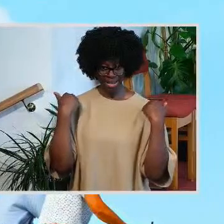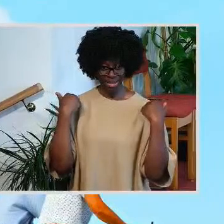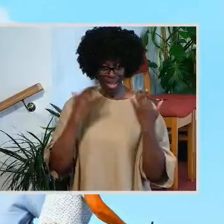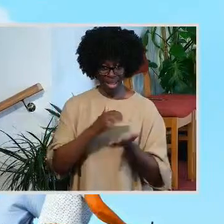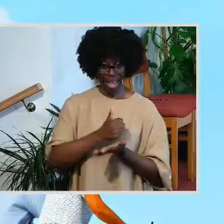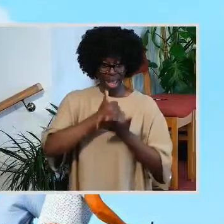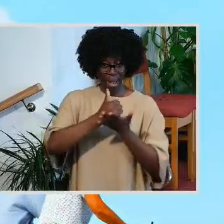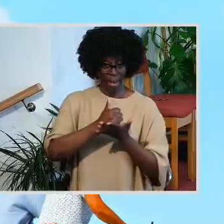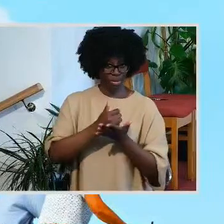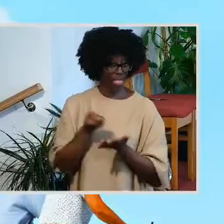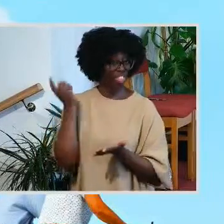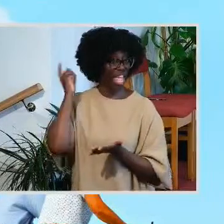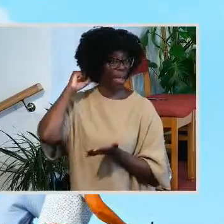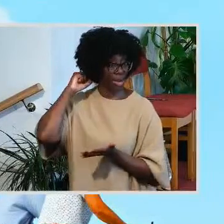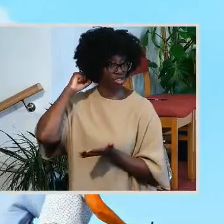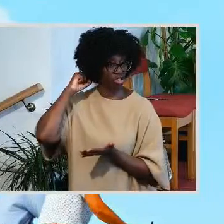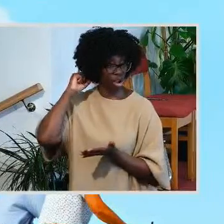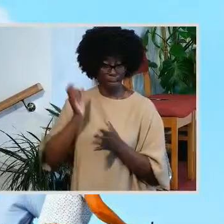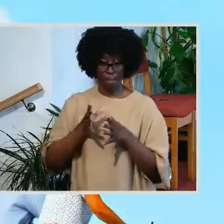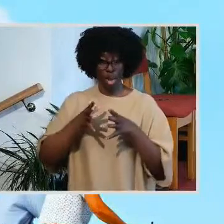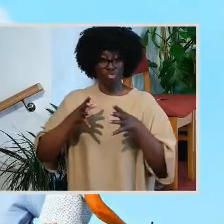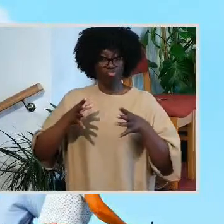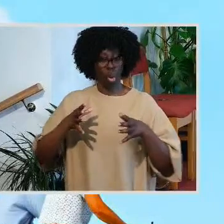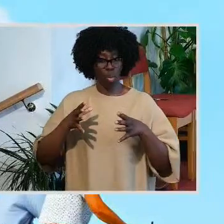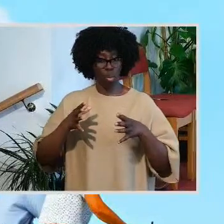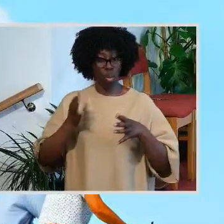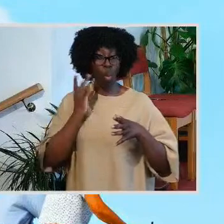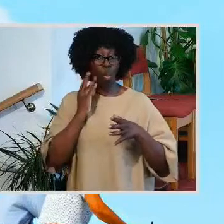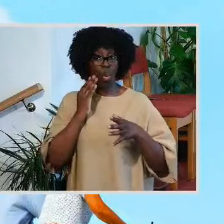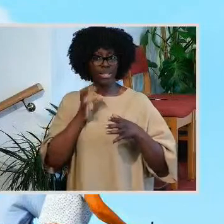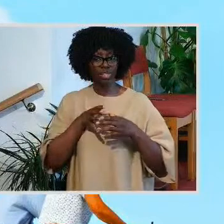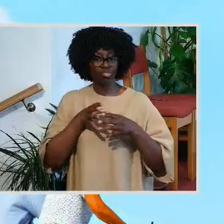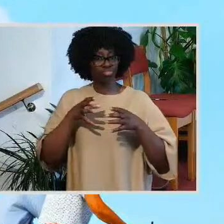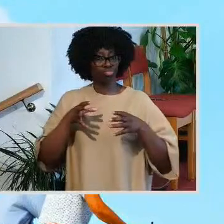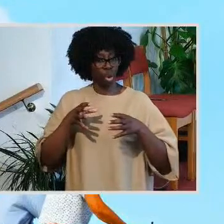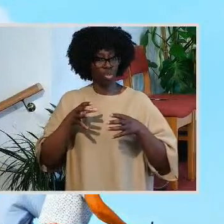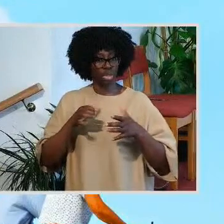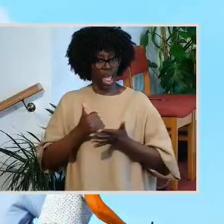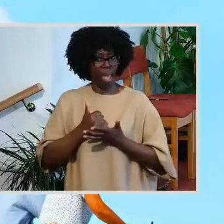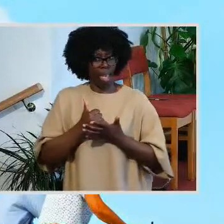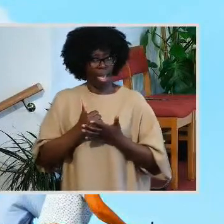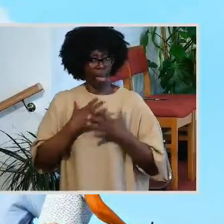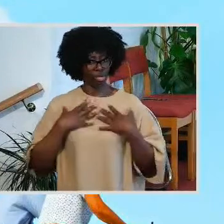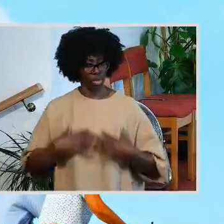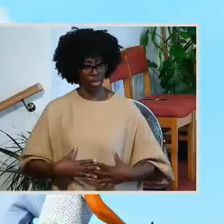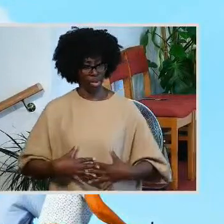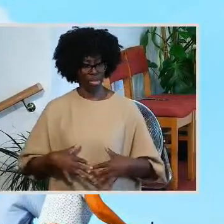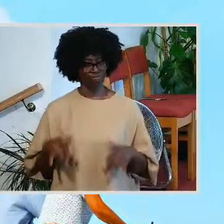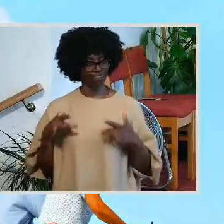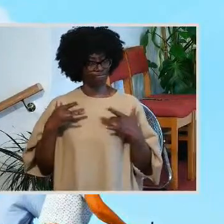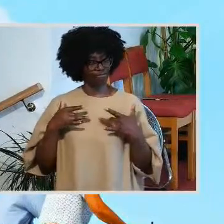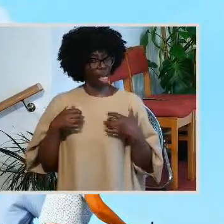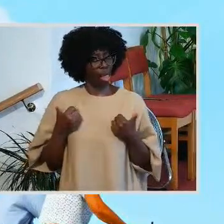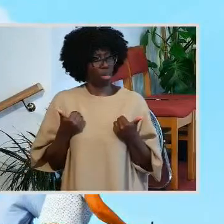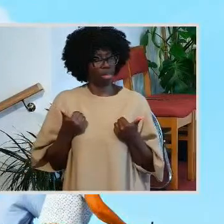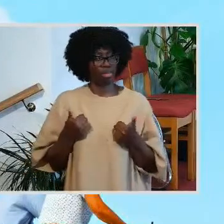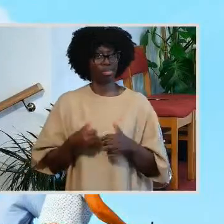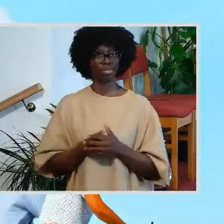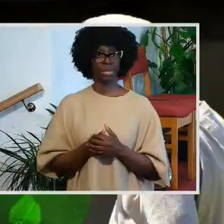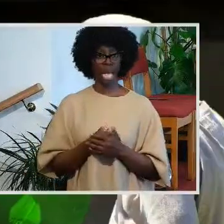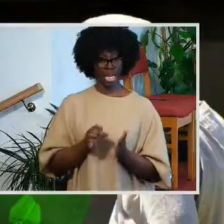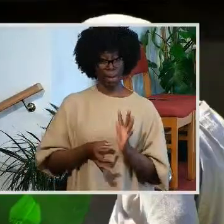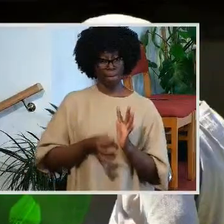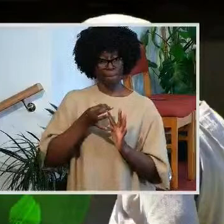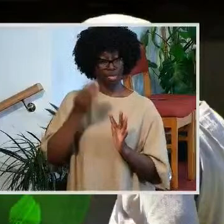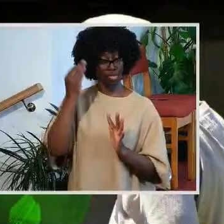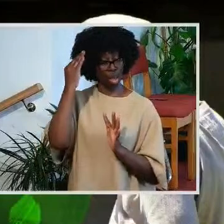it could, the increase in the volume of that, the hippocampus would be proportionate to increases and improvement in memory as